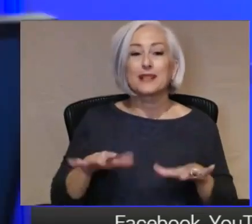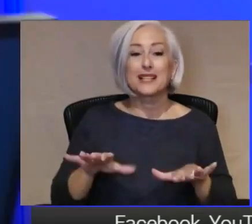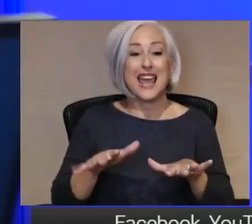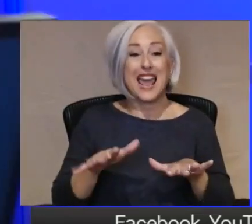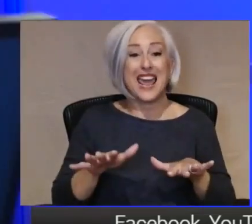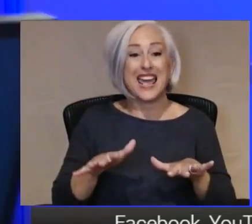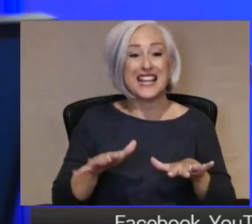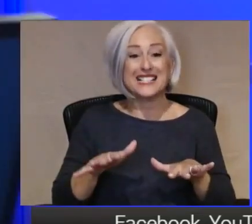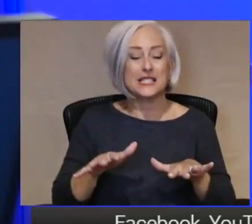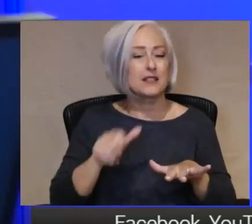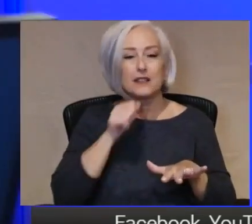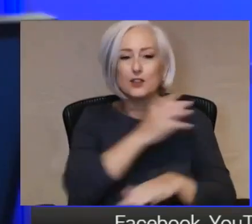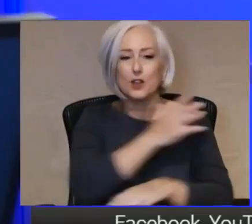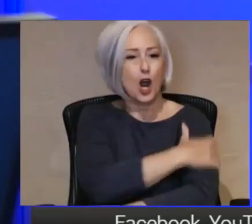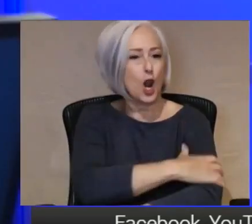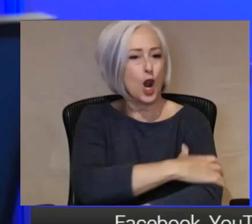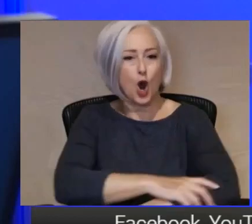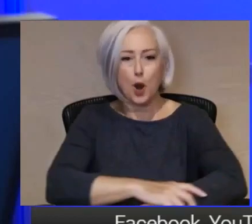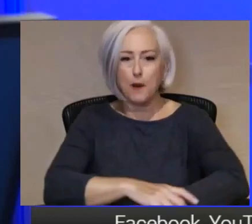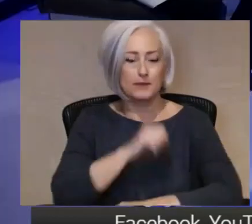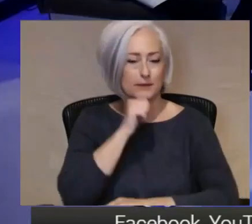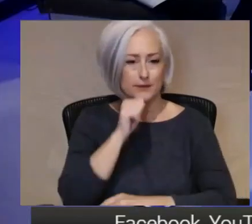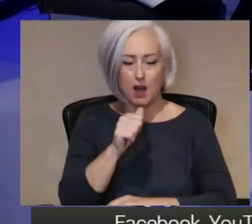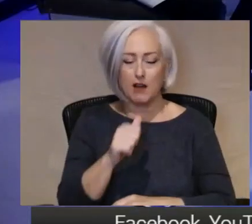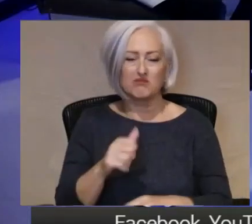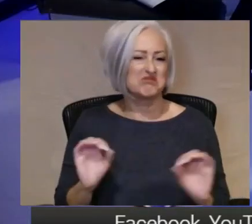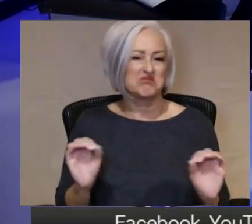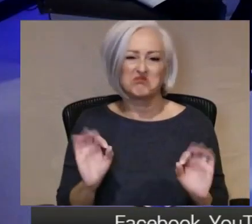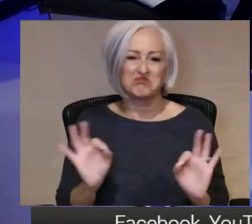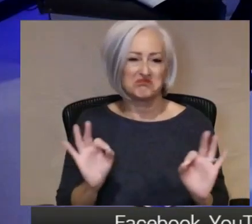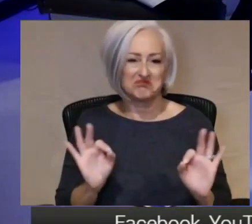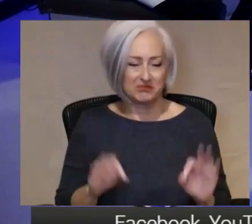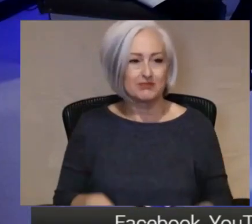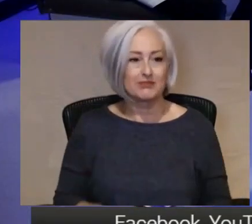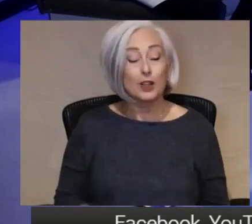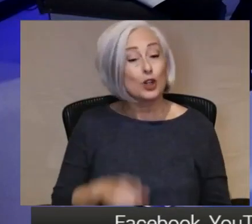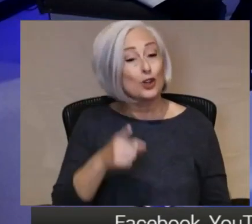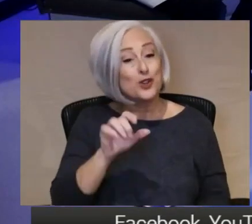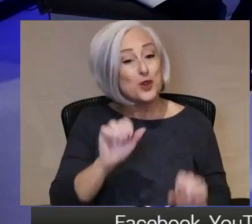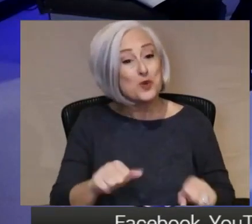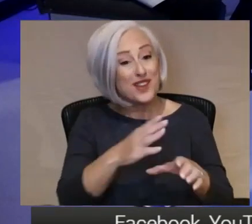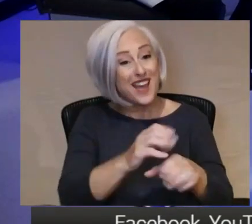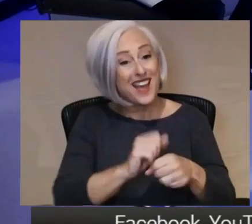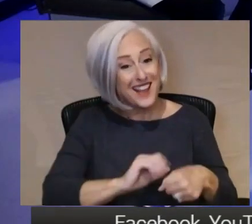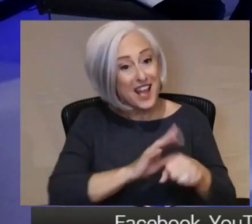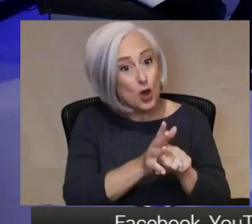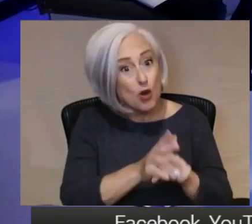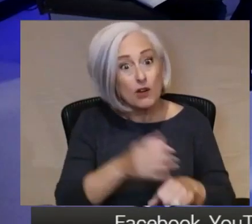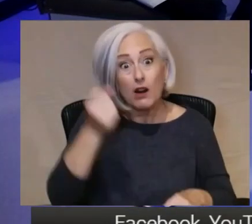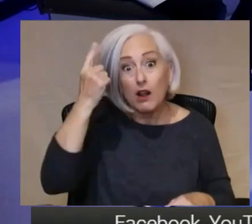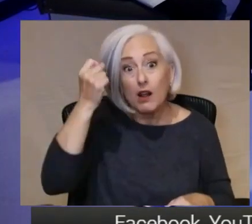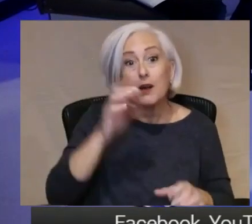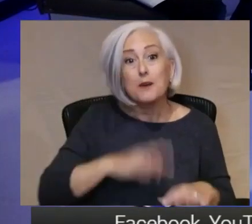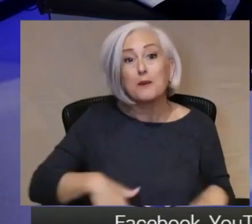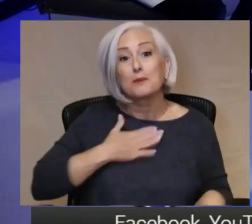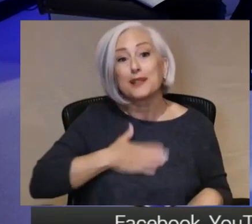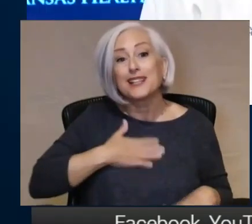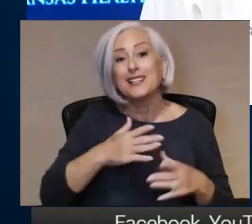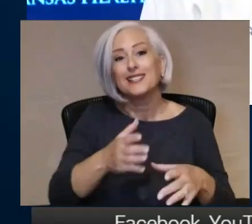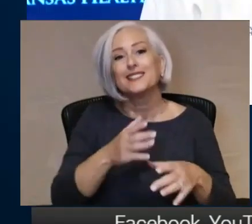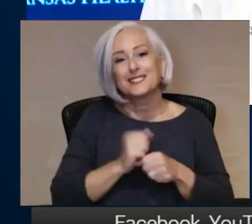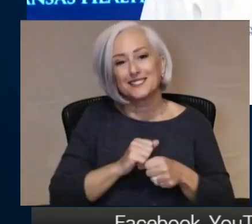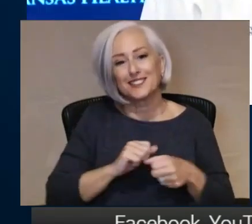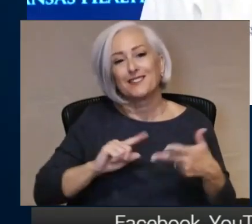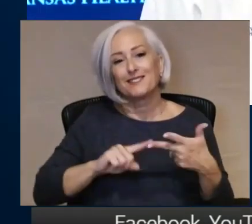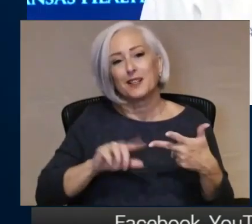Yeah, so, no, that's not an issue at all. Yep. You can get a COVID shot. And don't forget to get your boosters. Okay. I'm going to get to